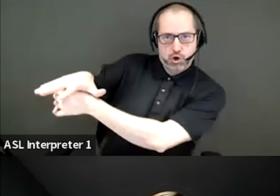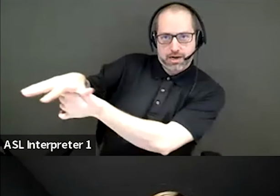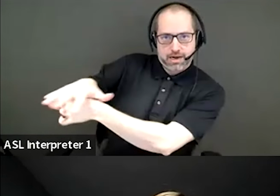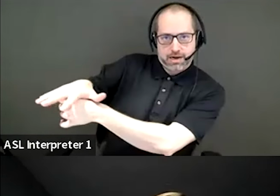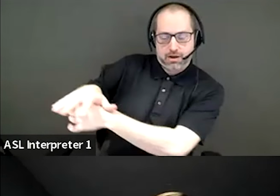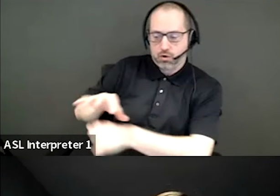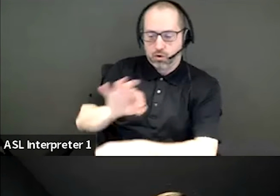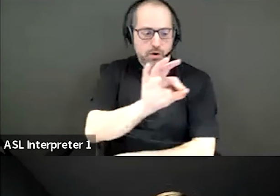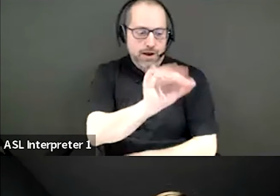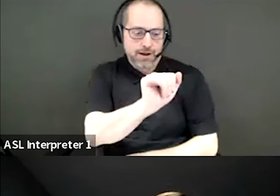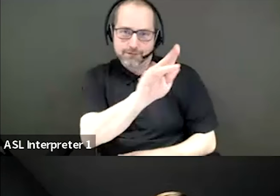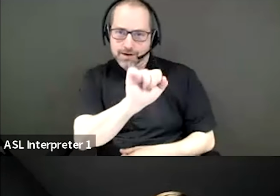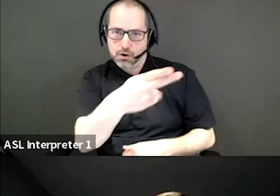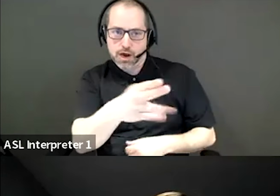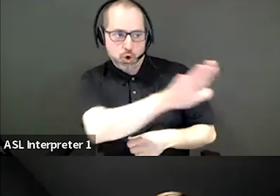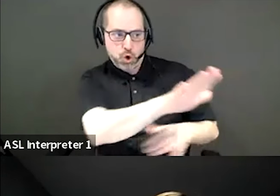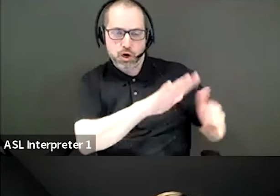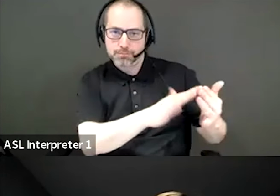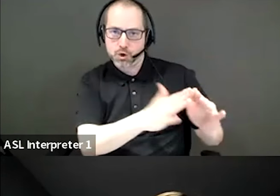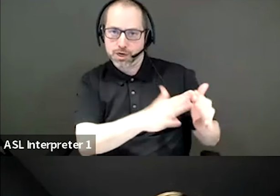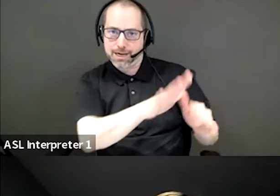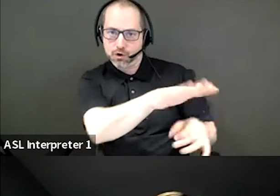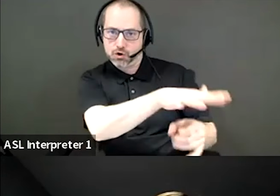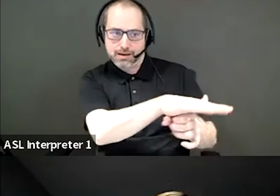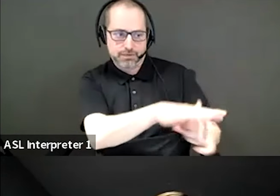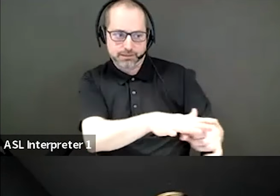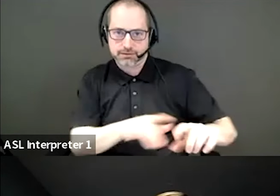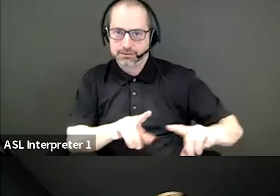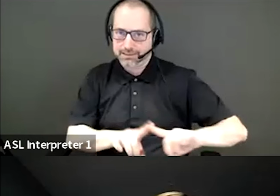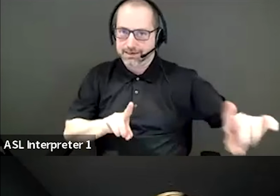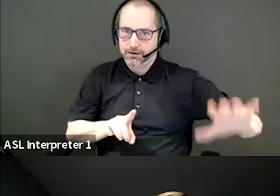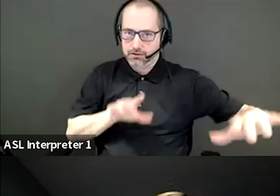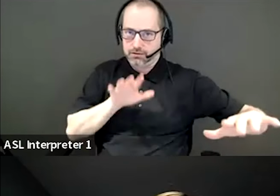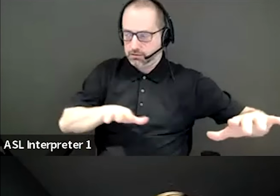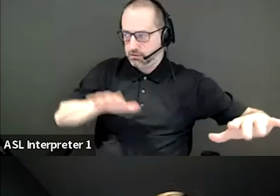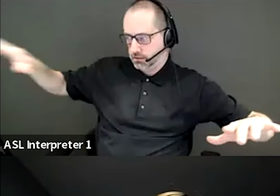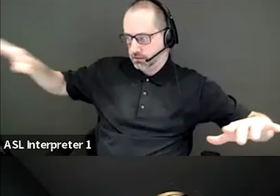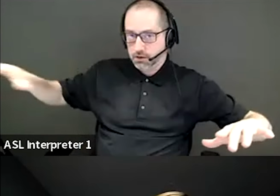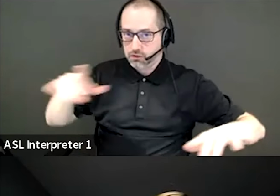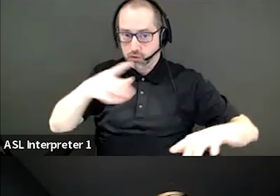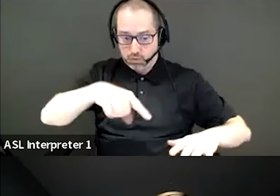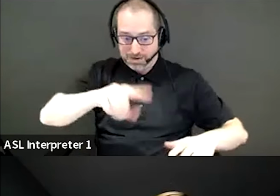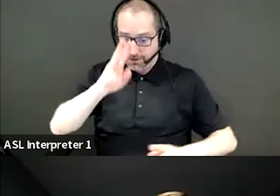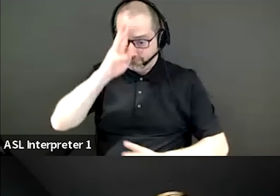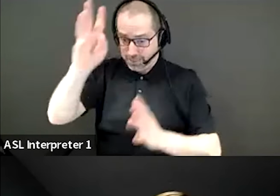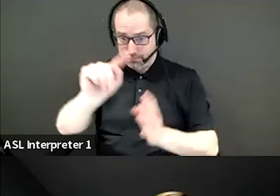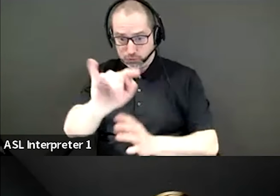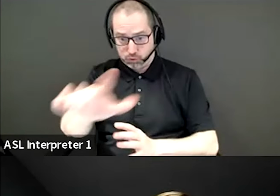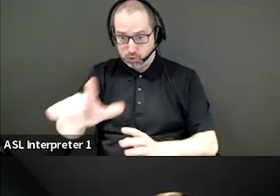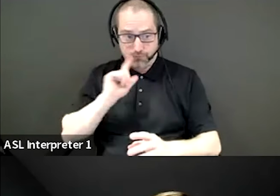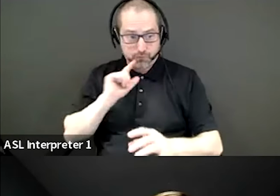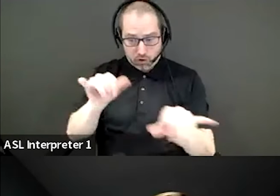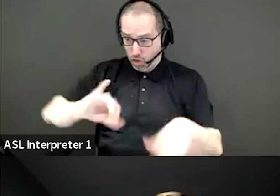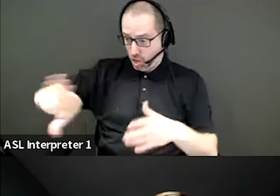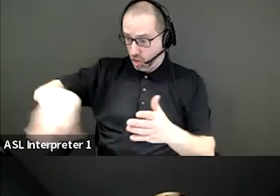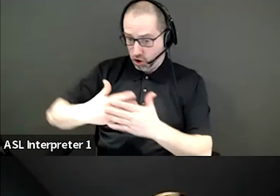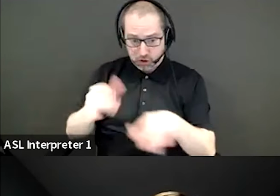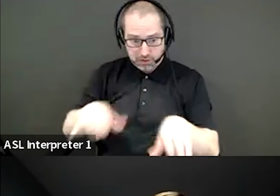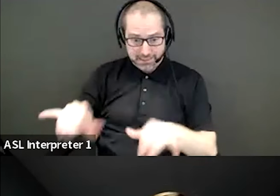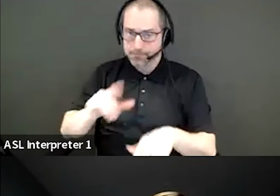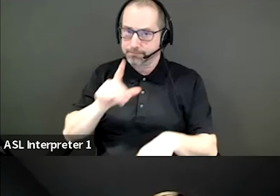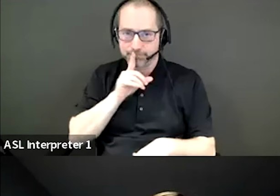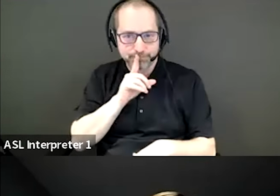Farah's supporting and responding to. And so in developing those tools, we realized that there is no one size fit all model,